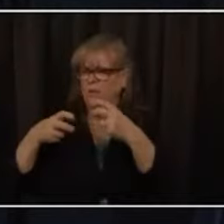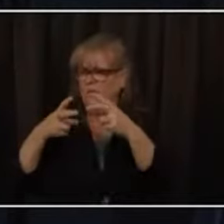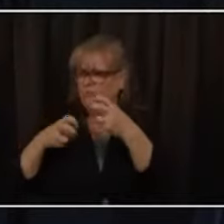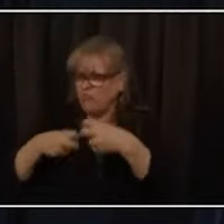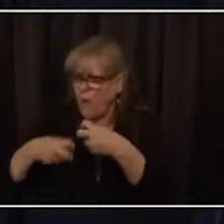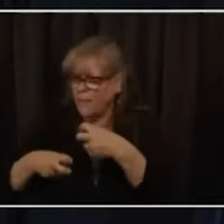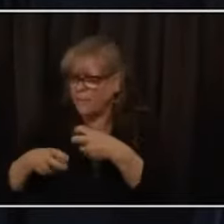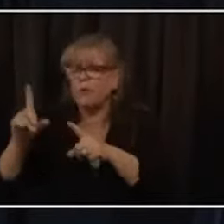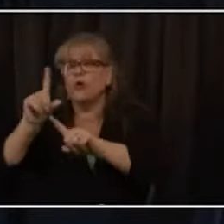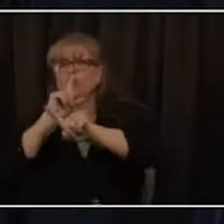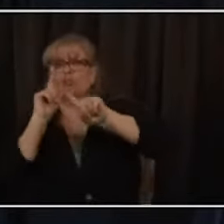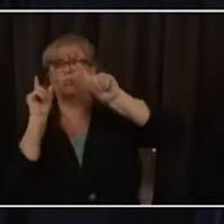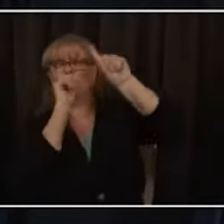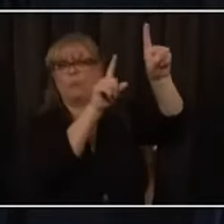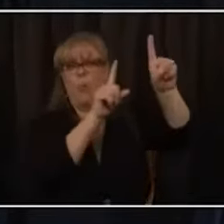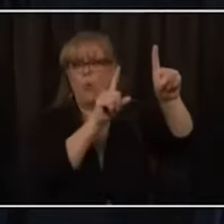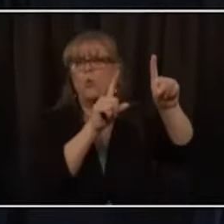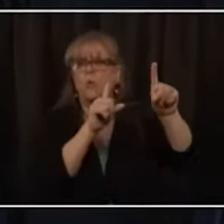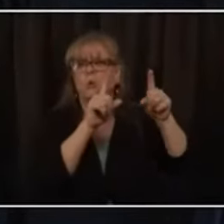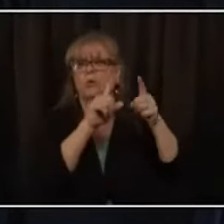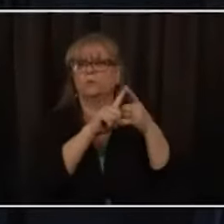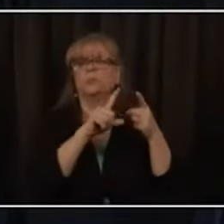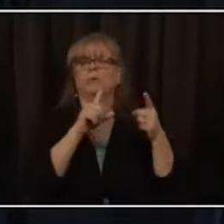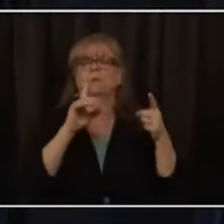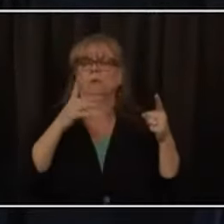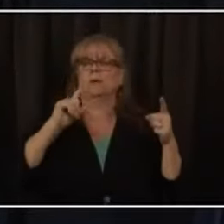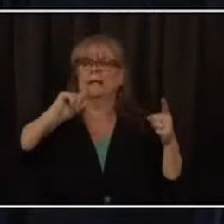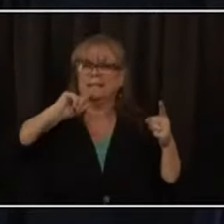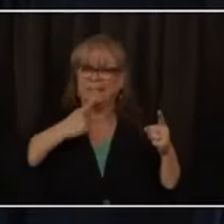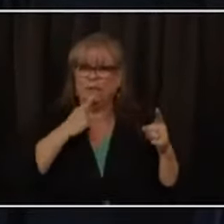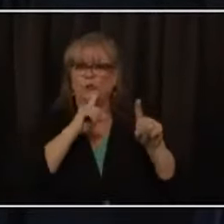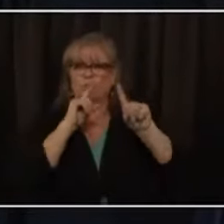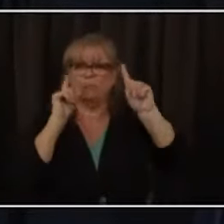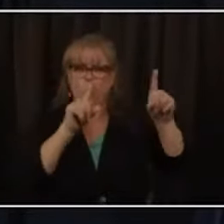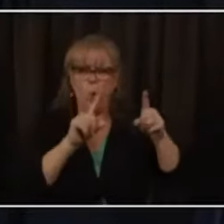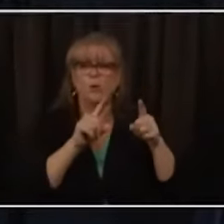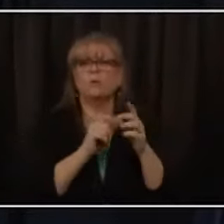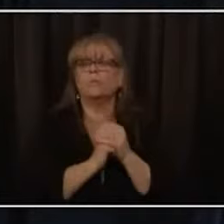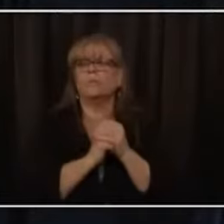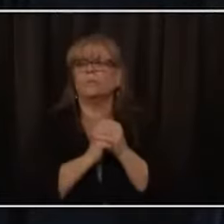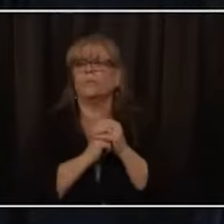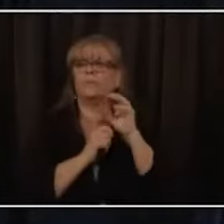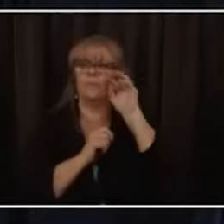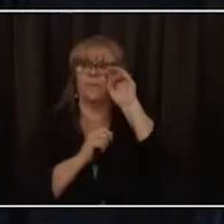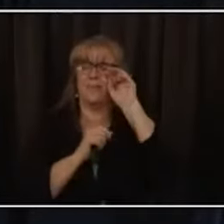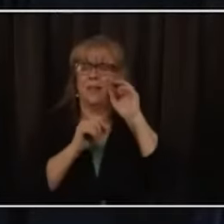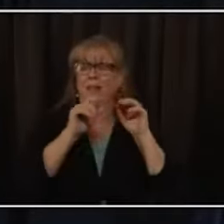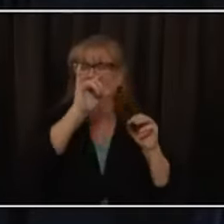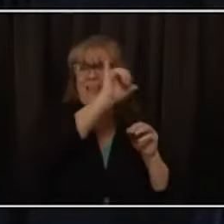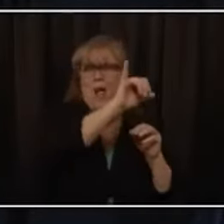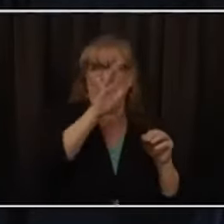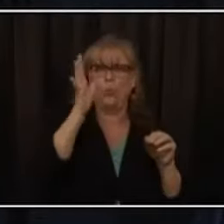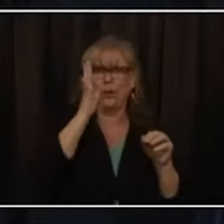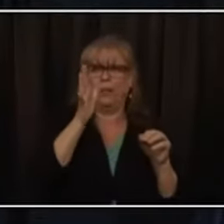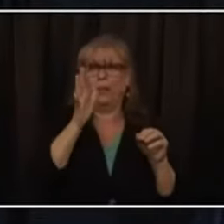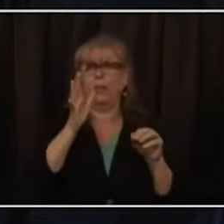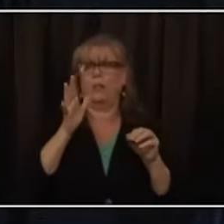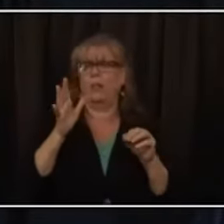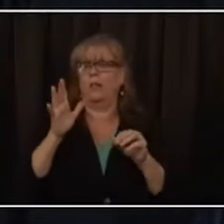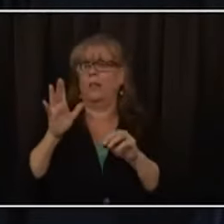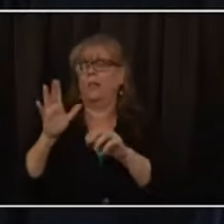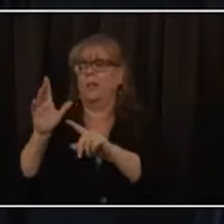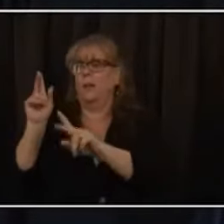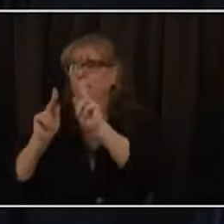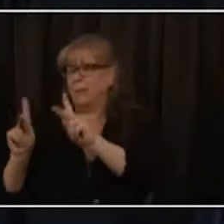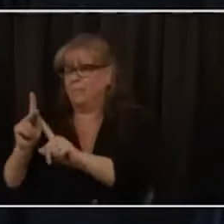Event Reporting System, VAERS, that's done by the provider who vaccinates or cares for a patient who has